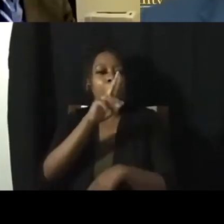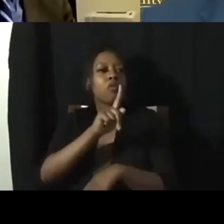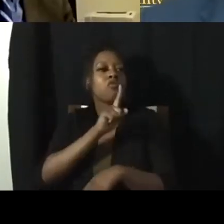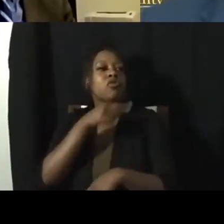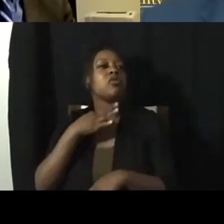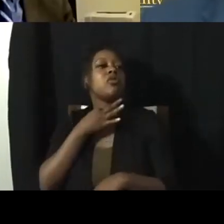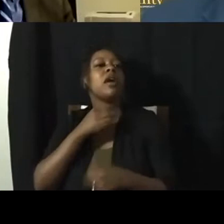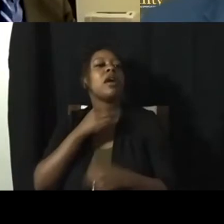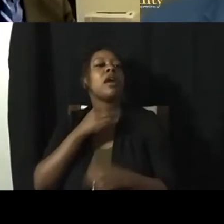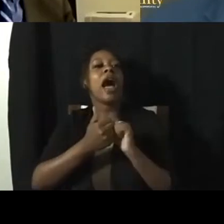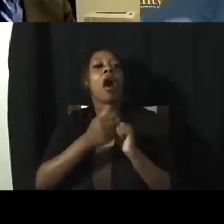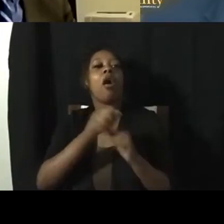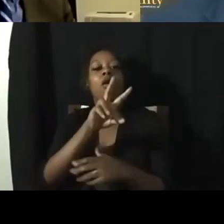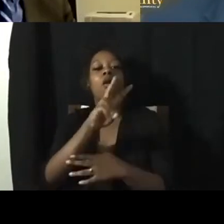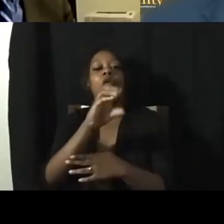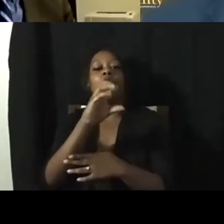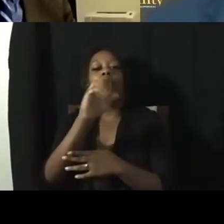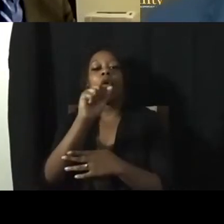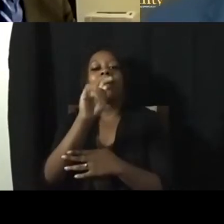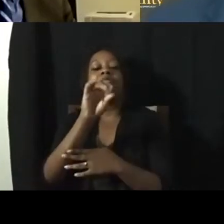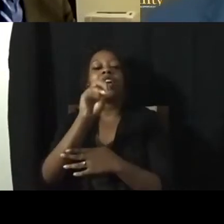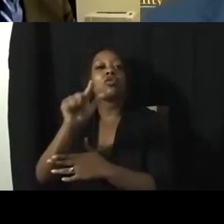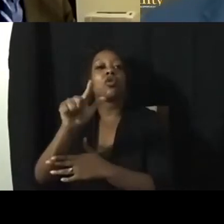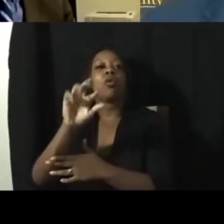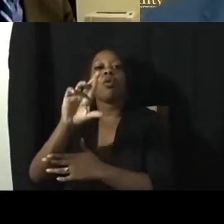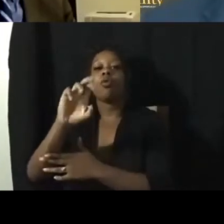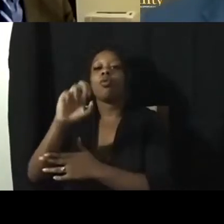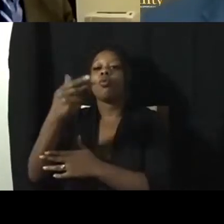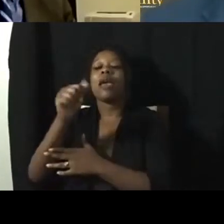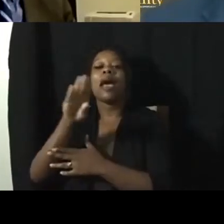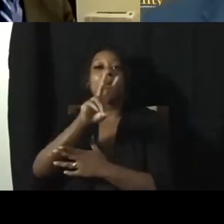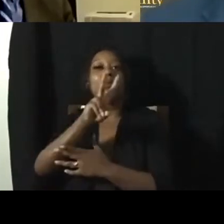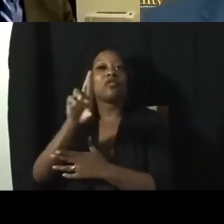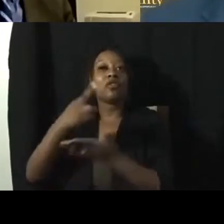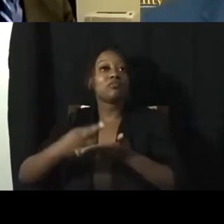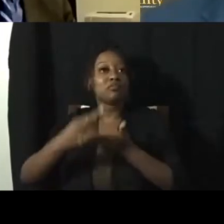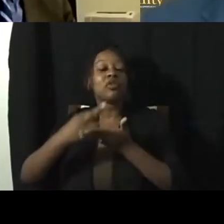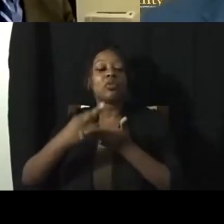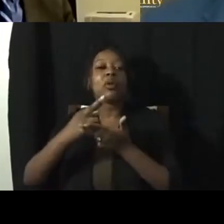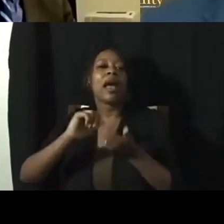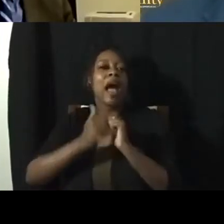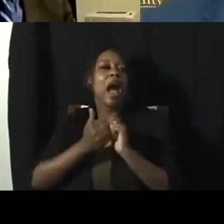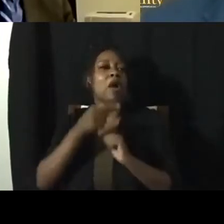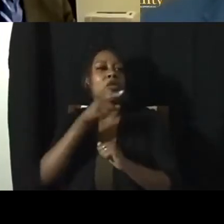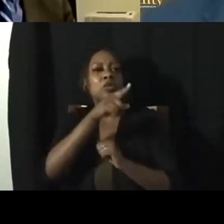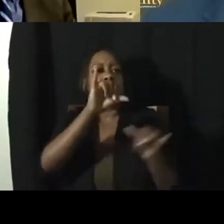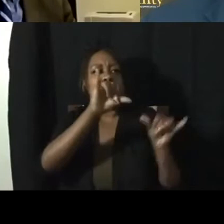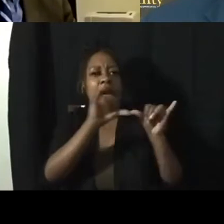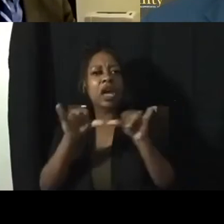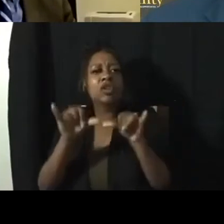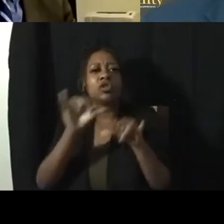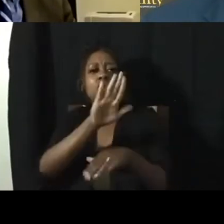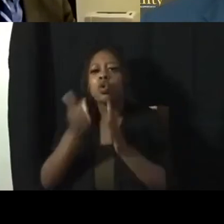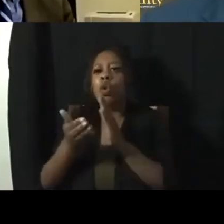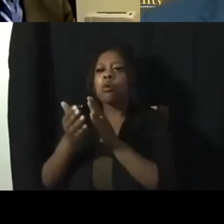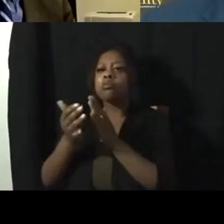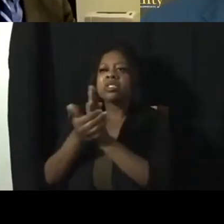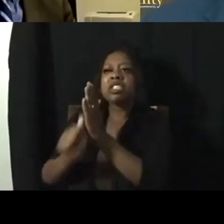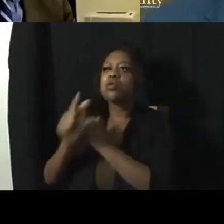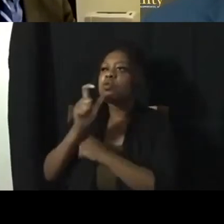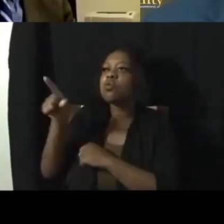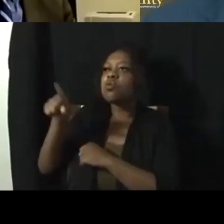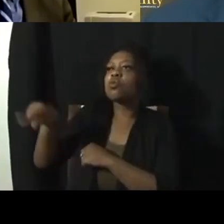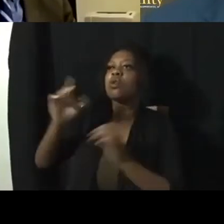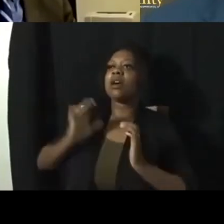rehabilitation system use metrics to track the work that you're doing? How do you measure skill attainment for your clients with disabilities, placement rates, and really how do